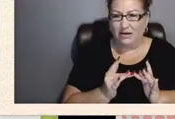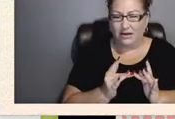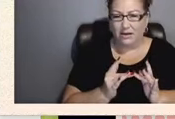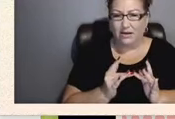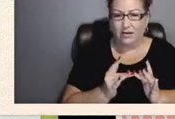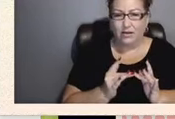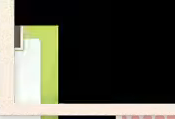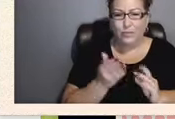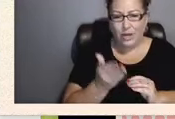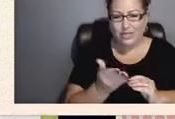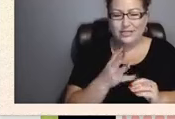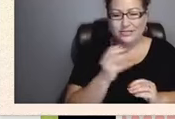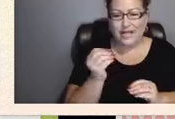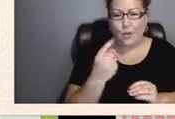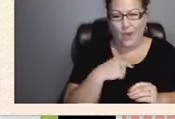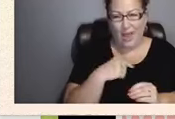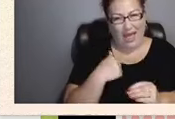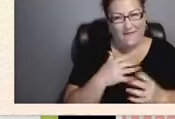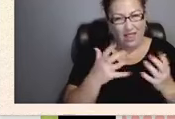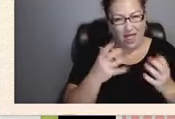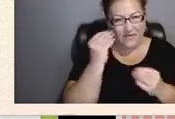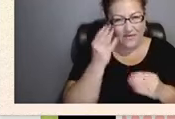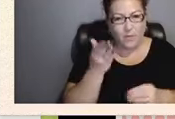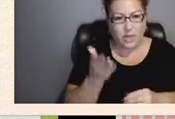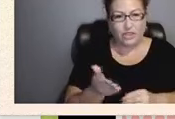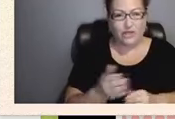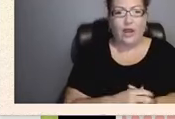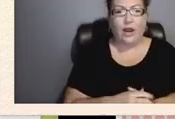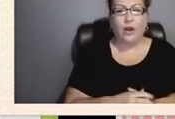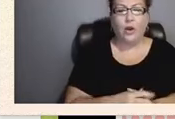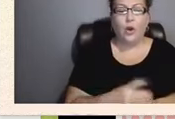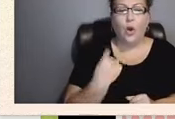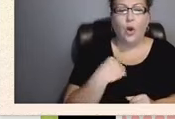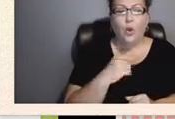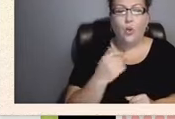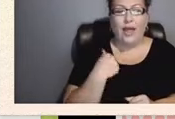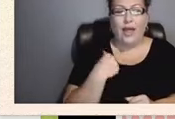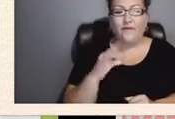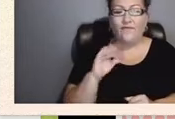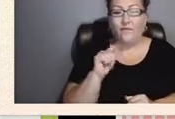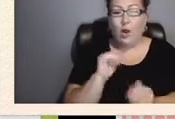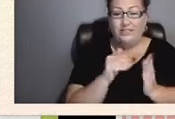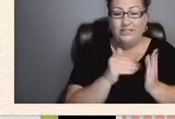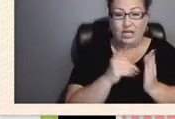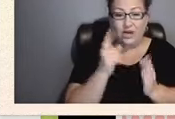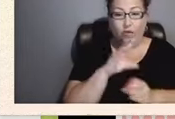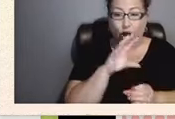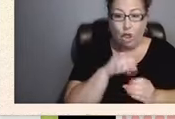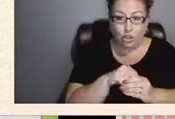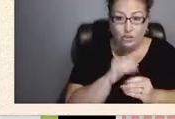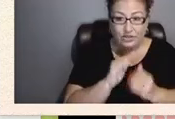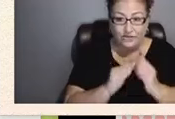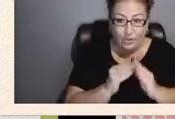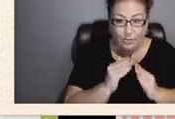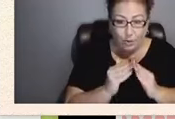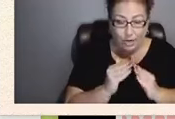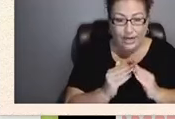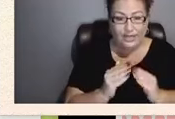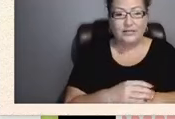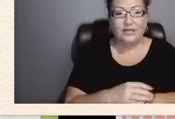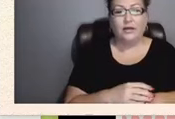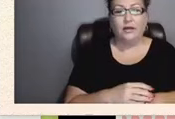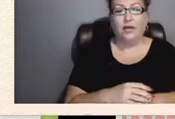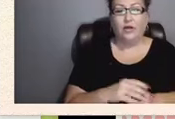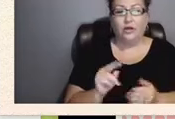lot of information there. We have Florida Center for Inclusive Communities at University